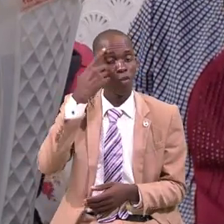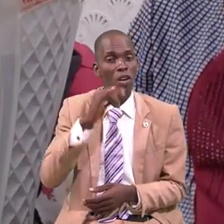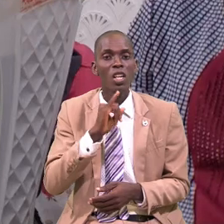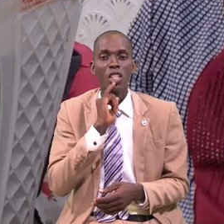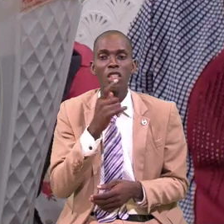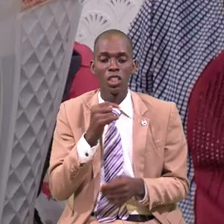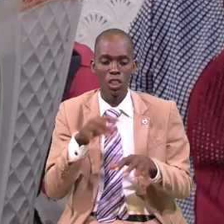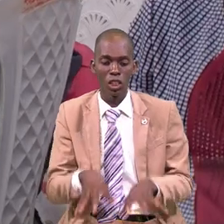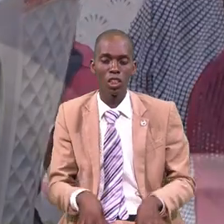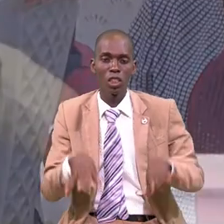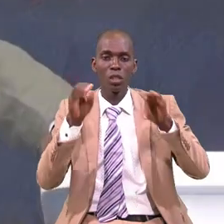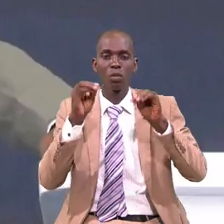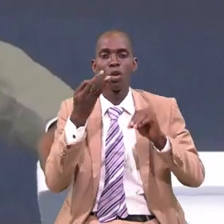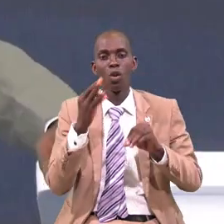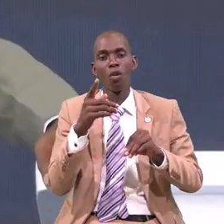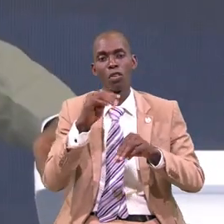church.